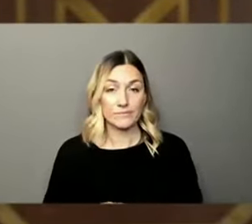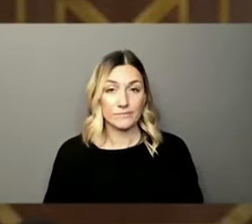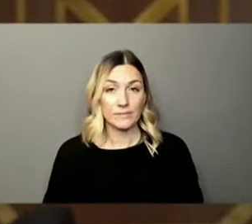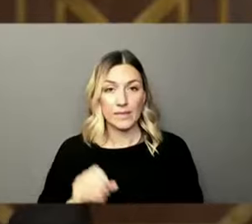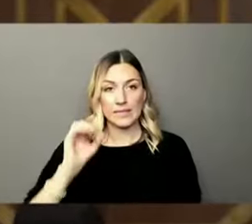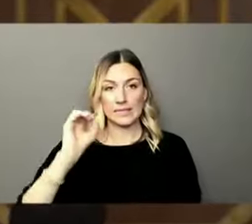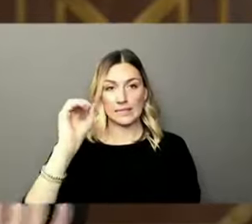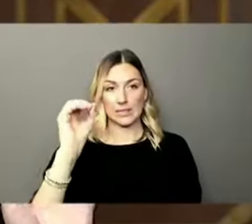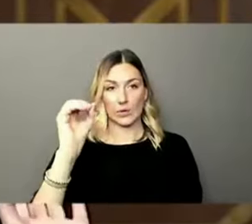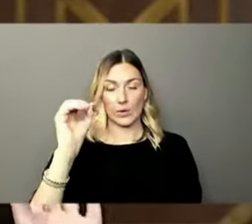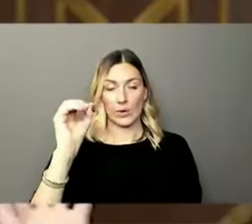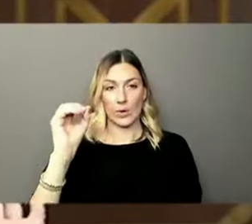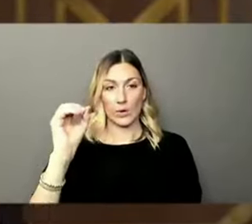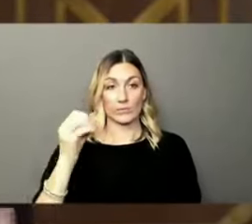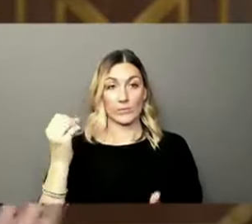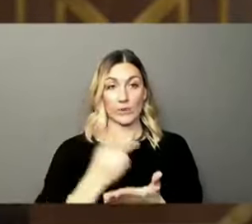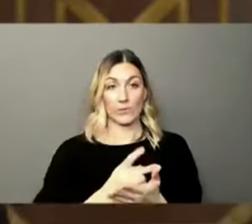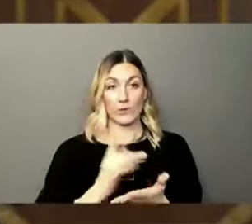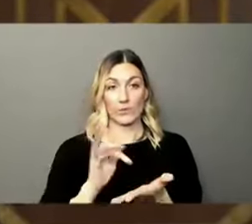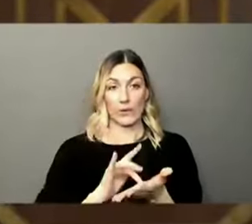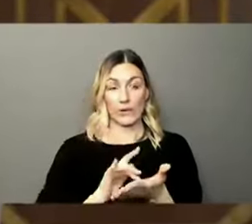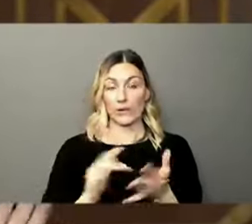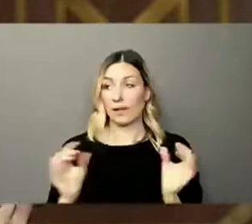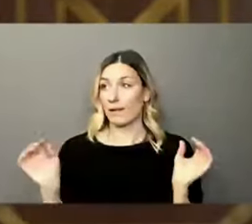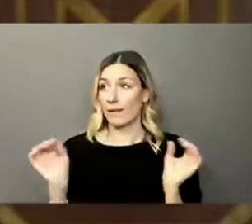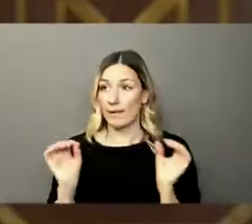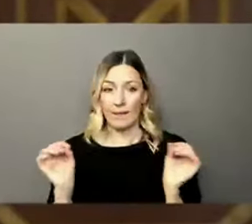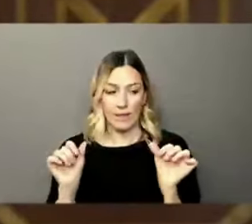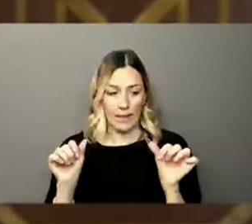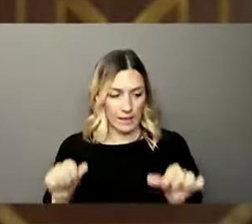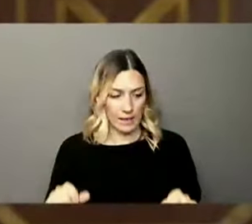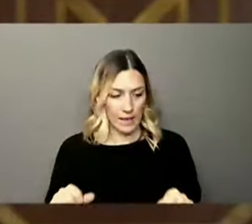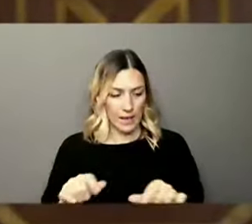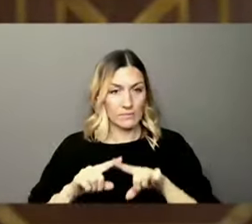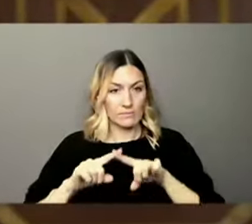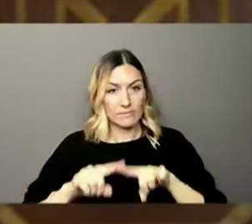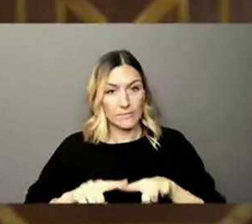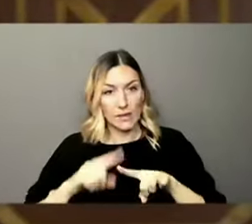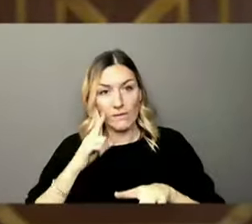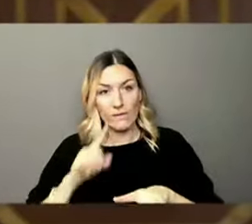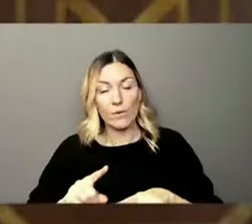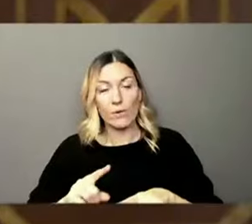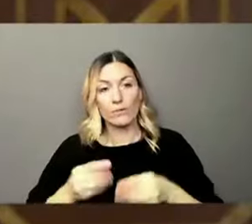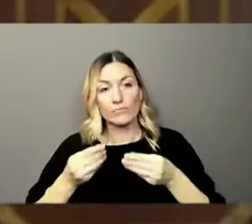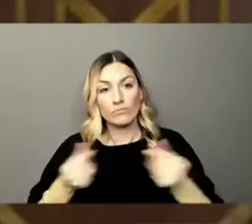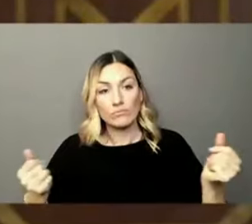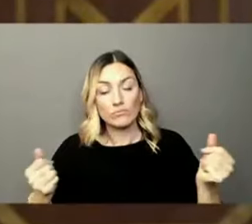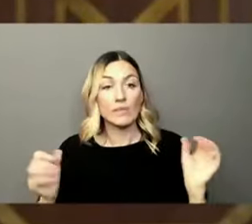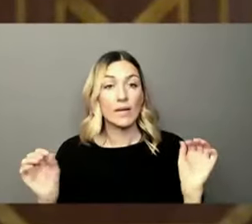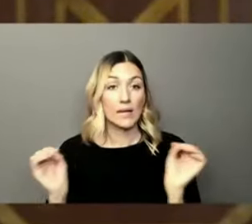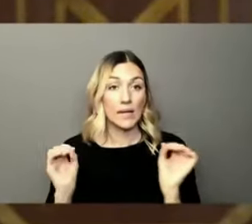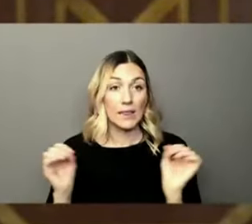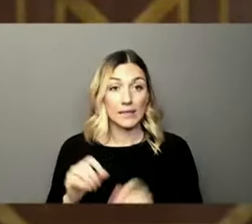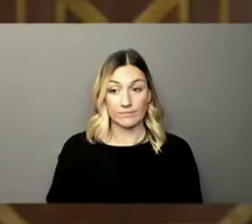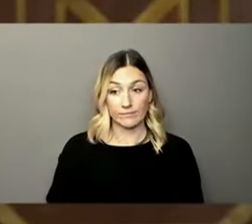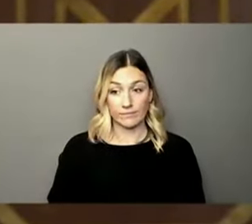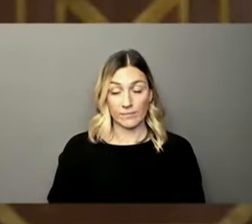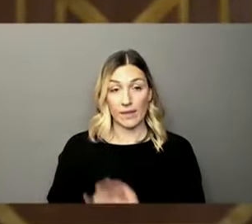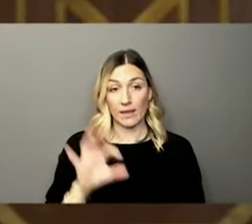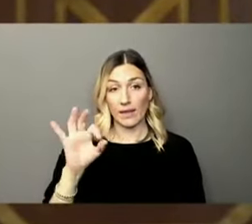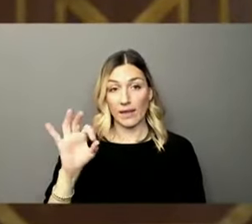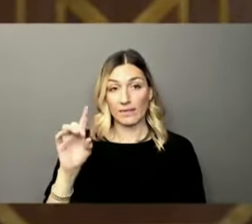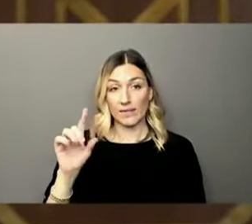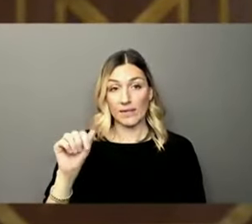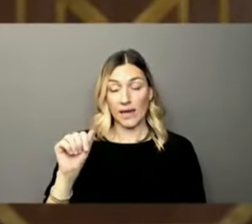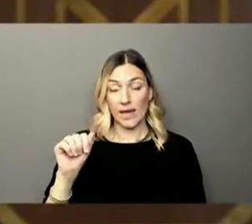for the treatment of long COVID. So these people have nothing to really lean on for curative treatment, nothing, zero. Zero FDA approved medications for the treatment